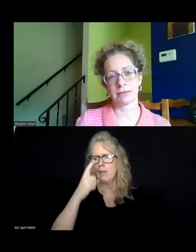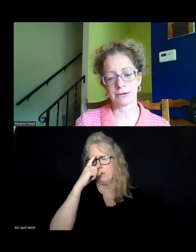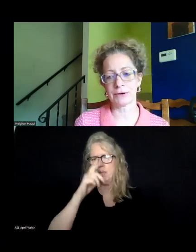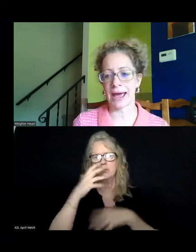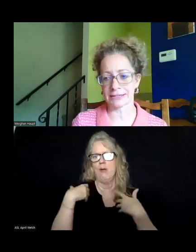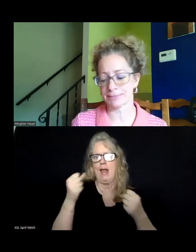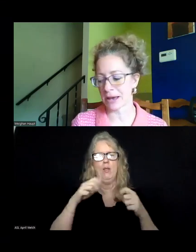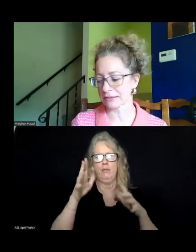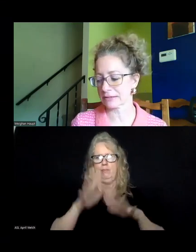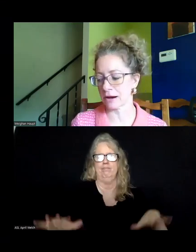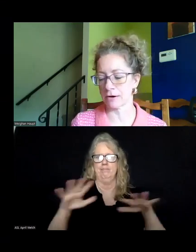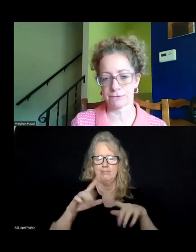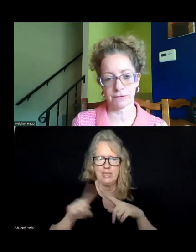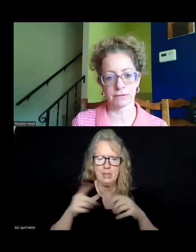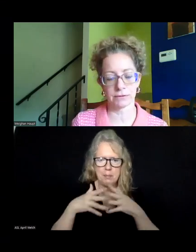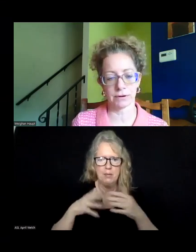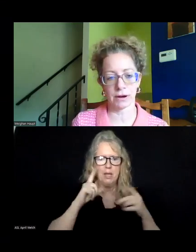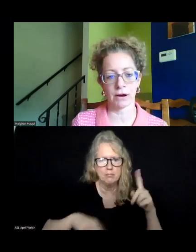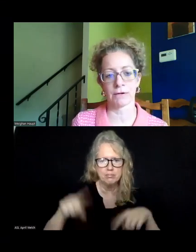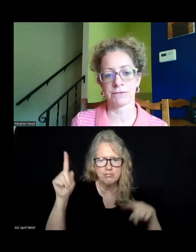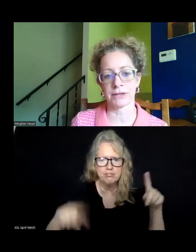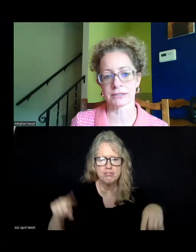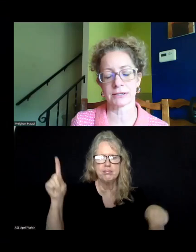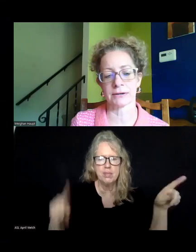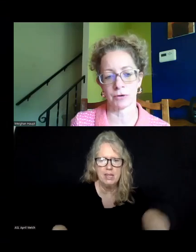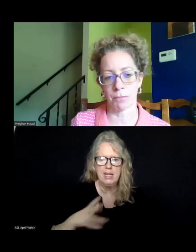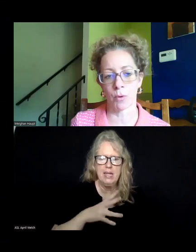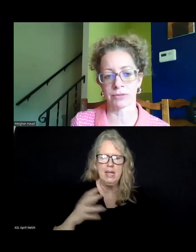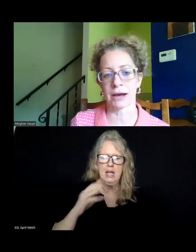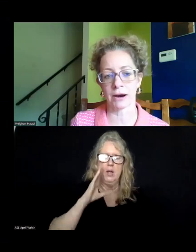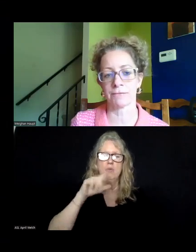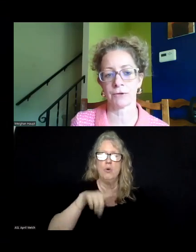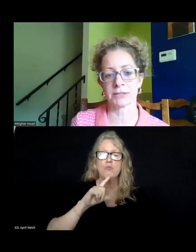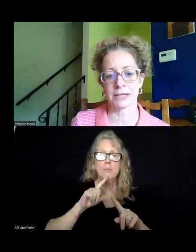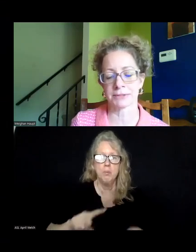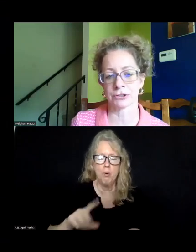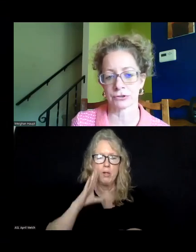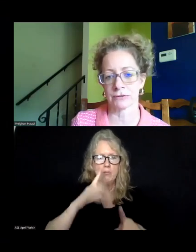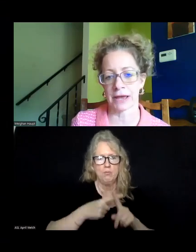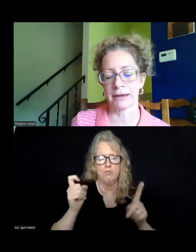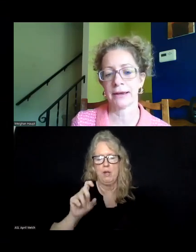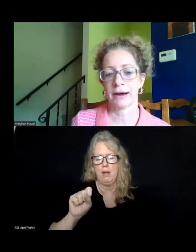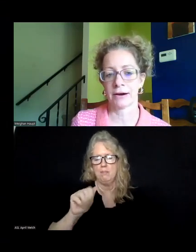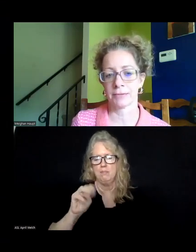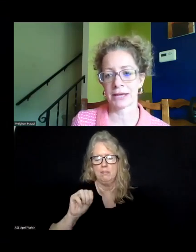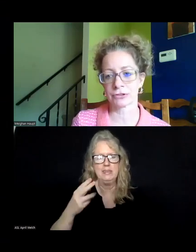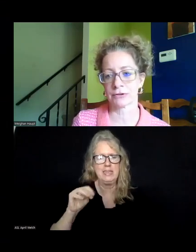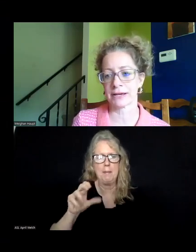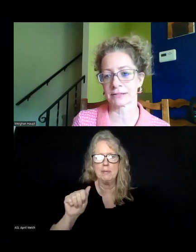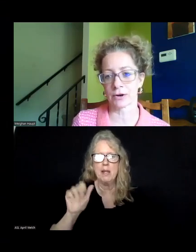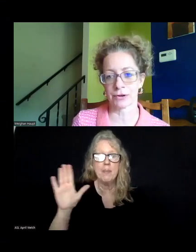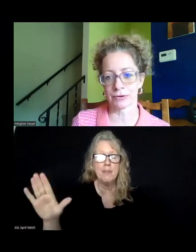are different aspects of this report that come from a SAMHSA survey.